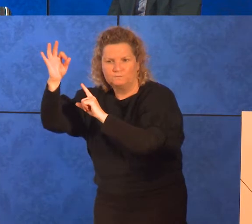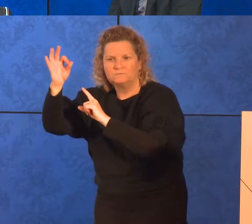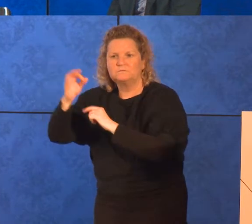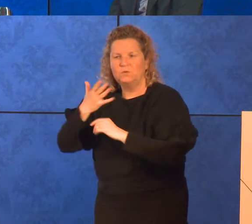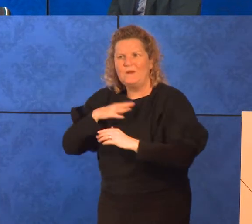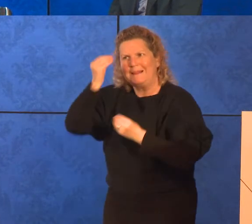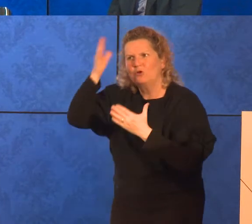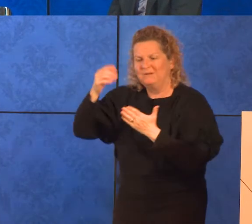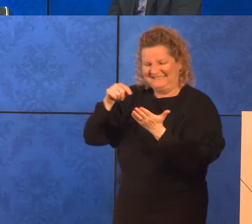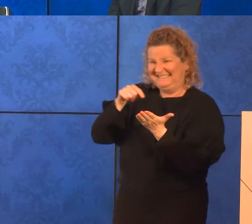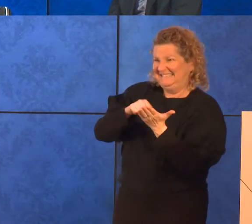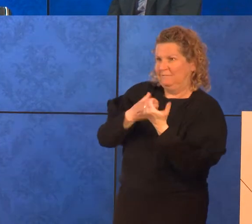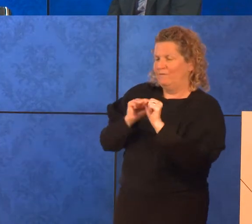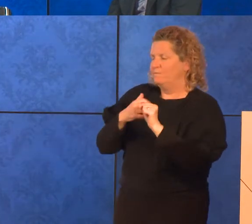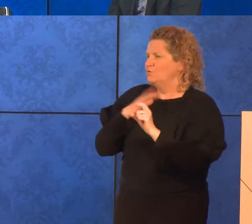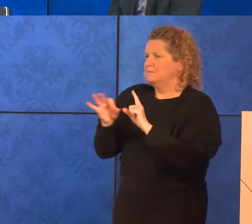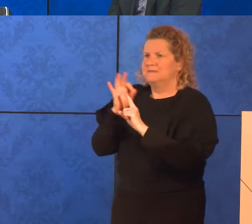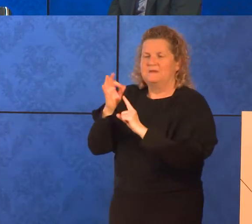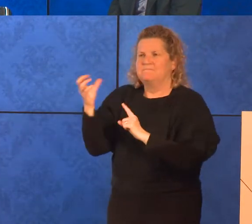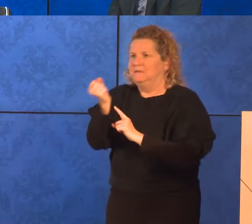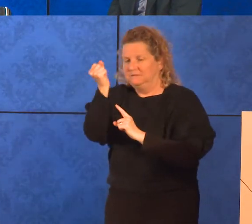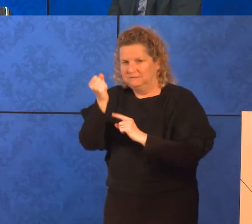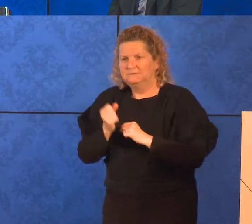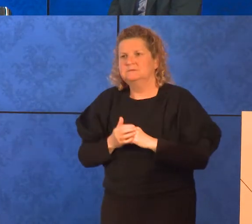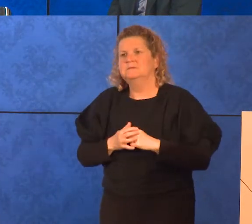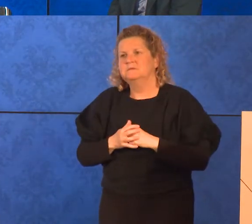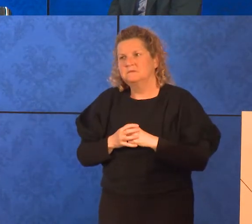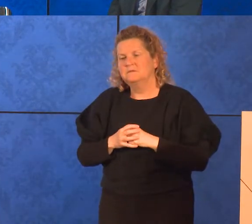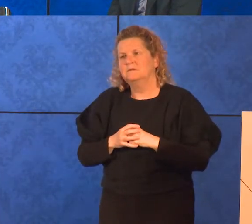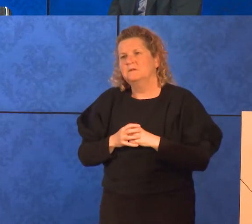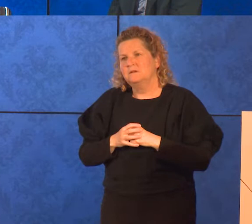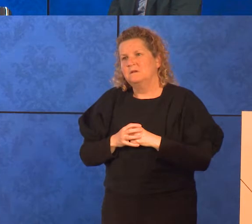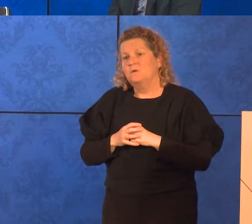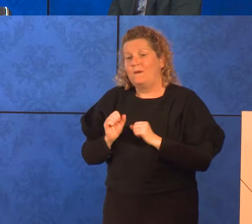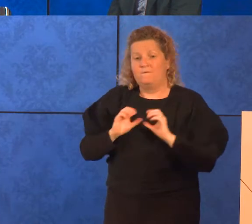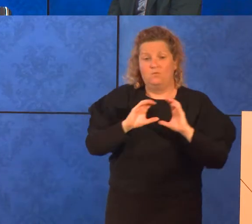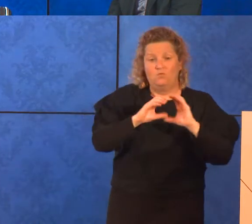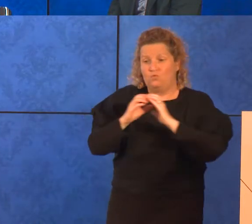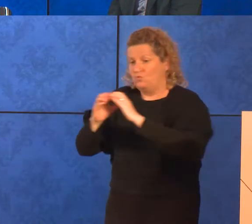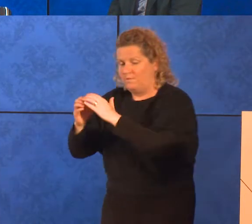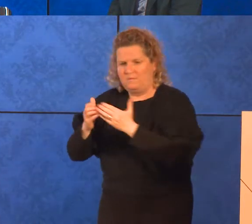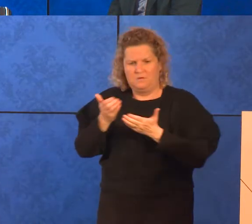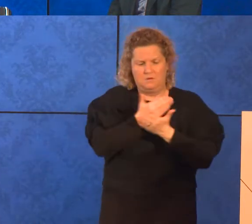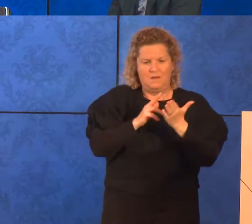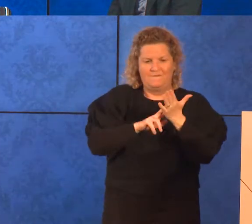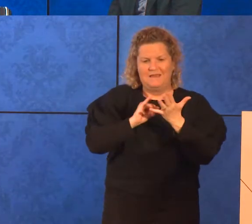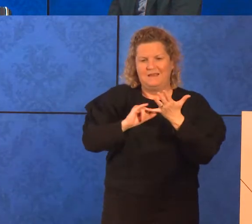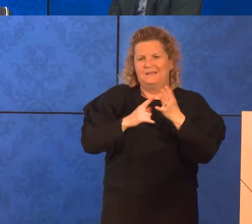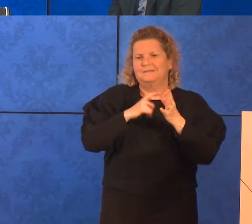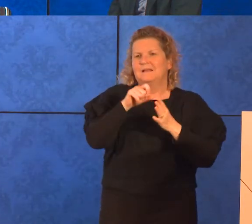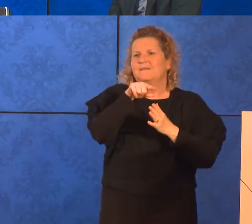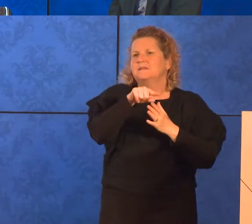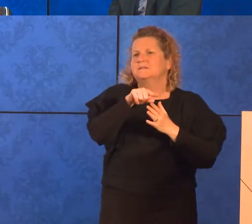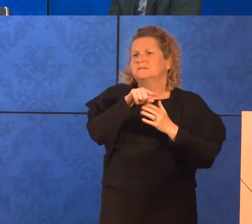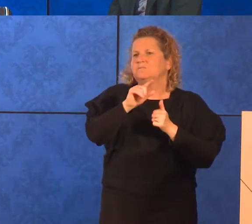specific about how. And also then there was a lot of task forces that separated it off, so VSAC being like the